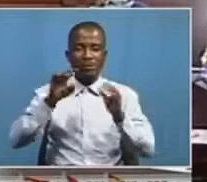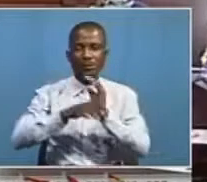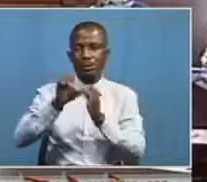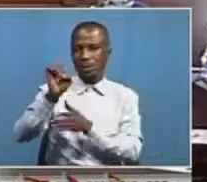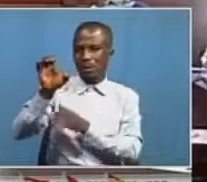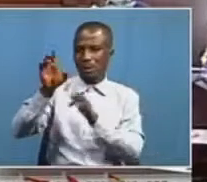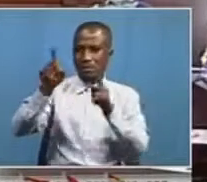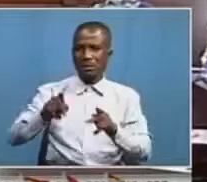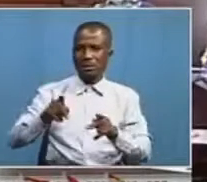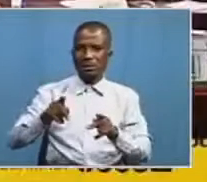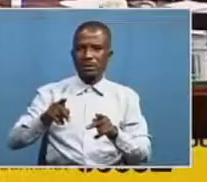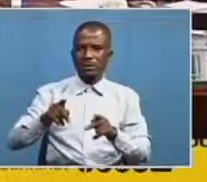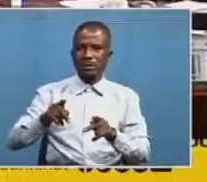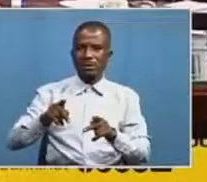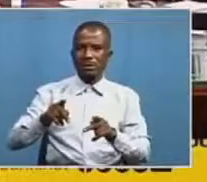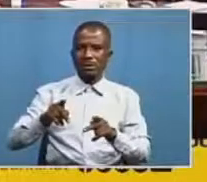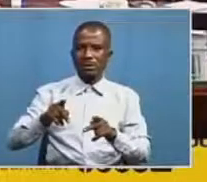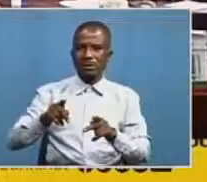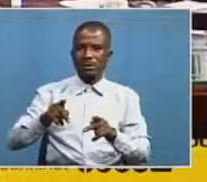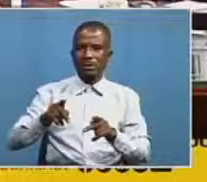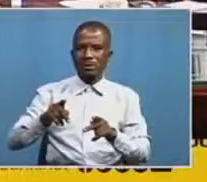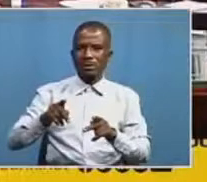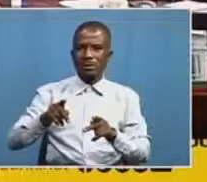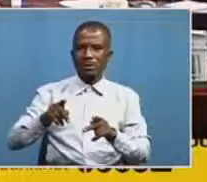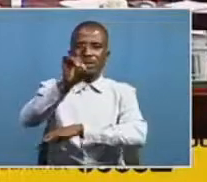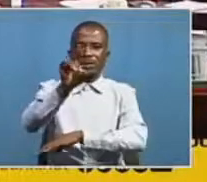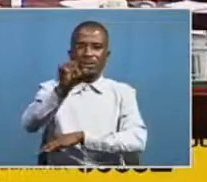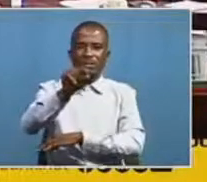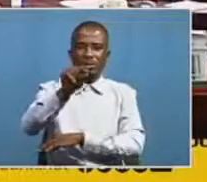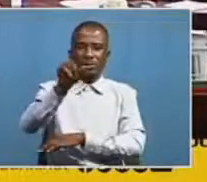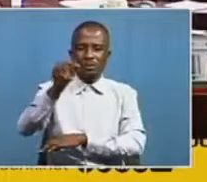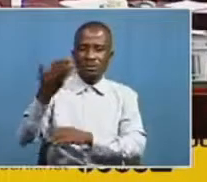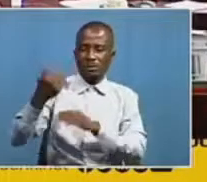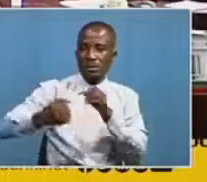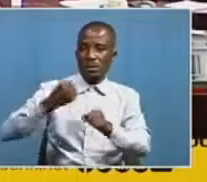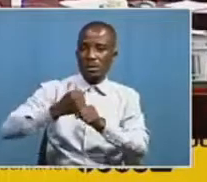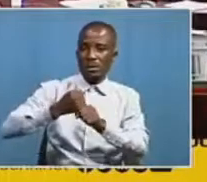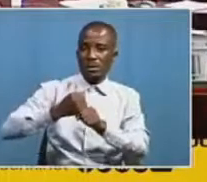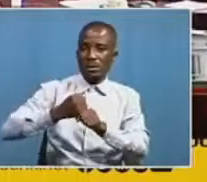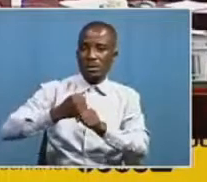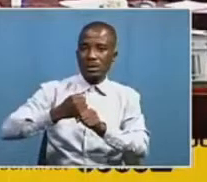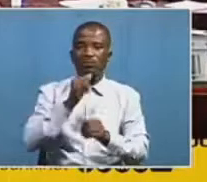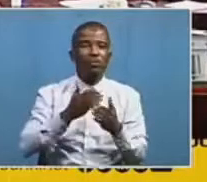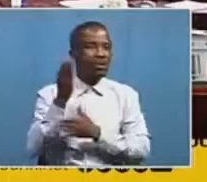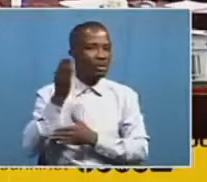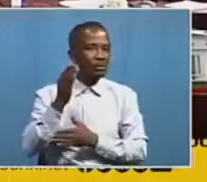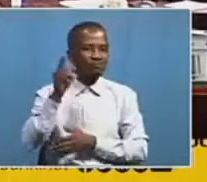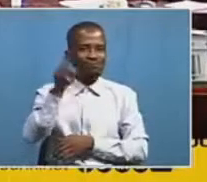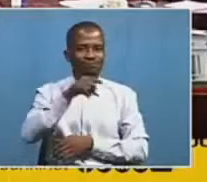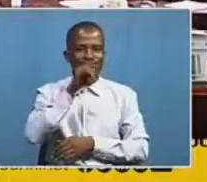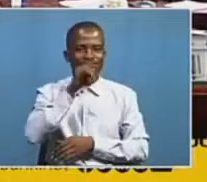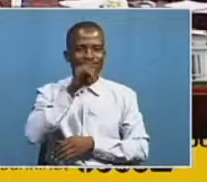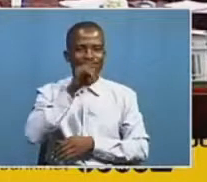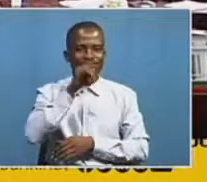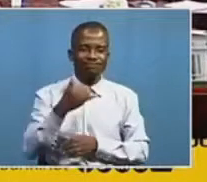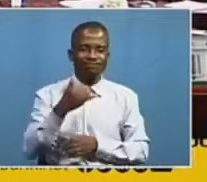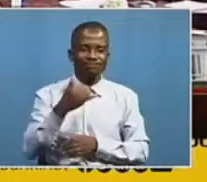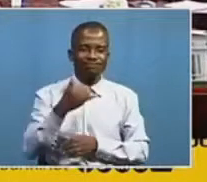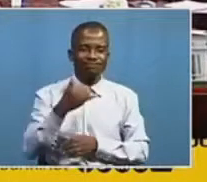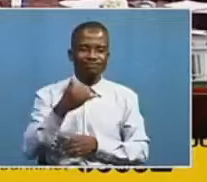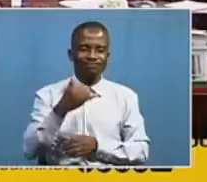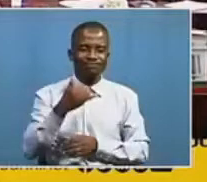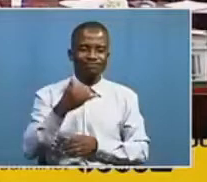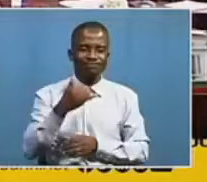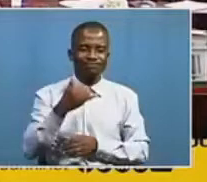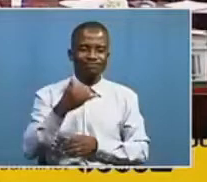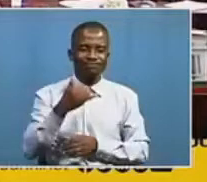Ghanabeyeyie Mensah on the evening of 9 December 2020 is also unconstitutional, null and void, and of no effect whatsoever, and